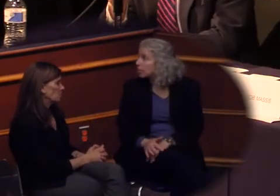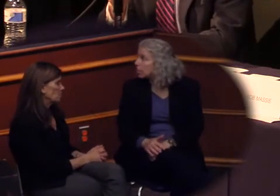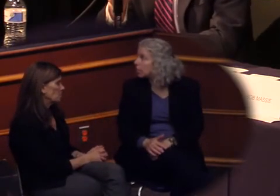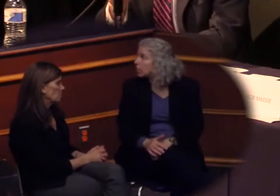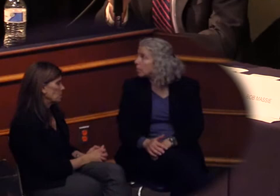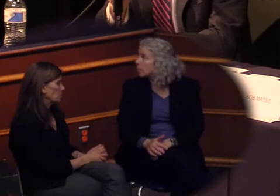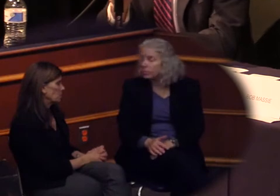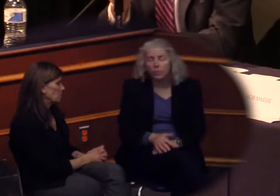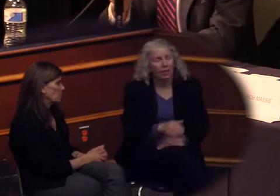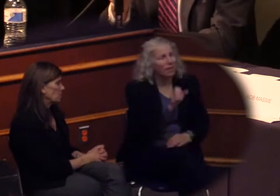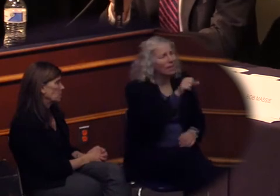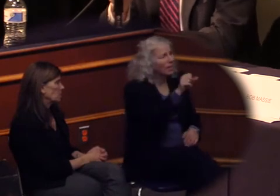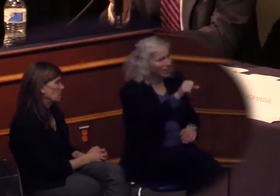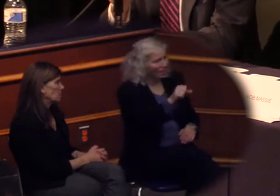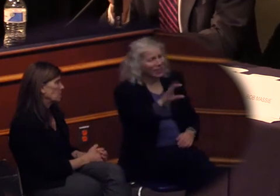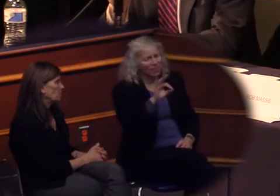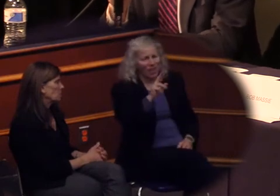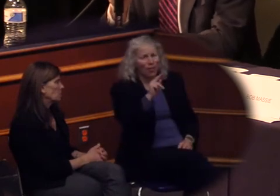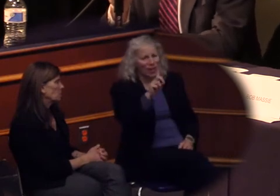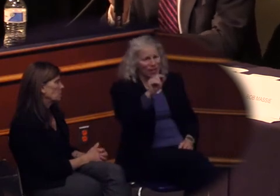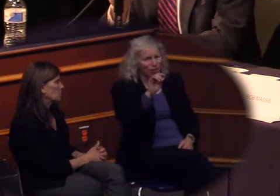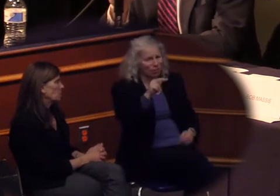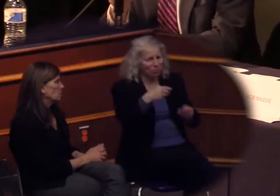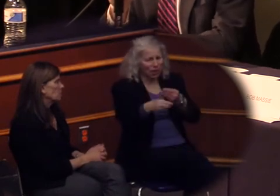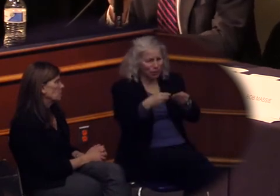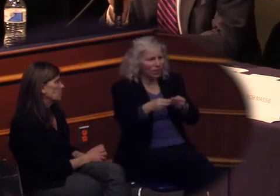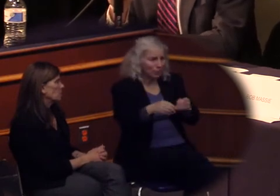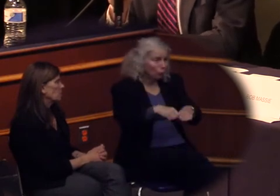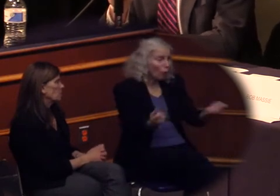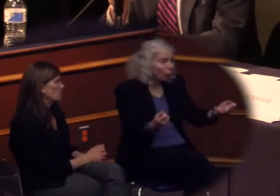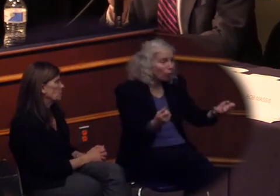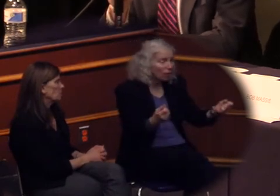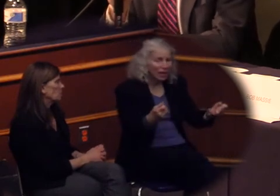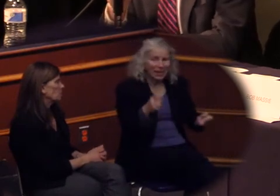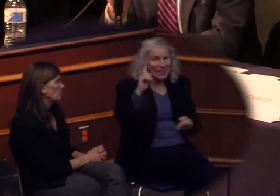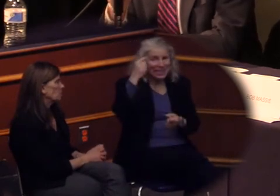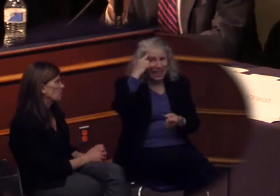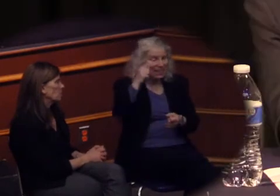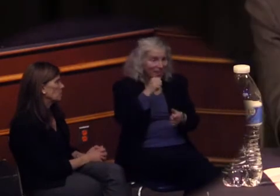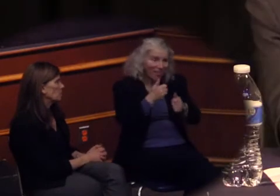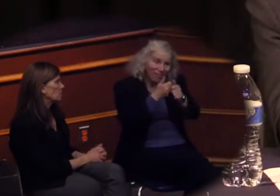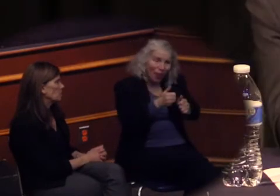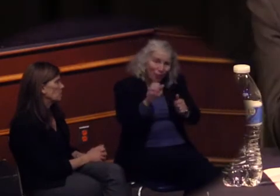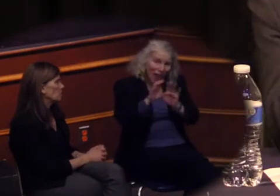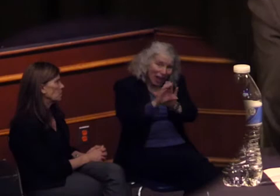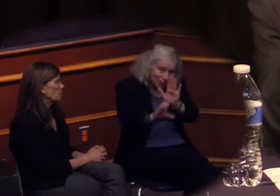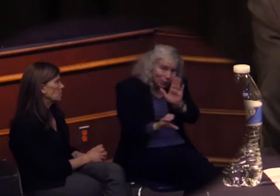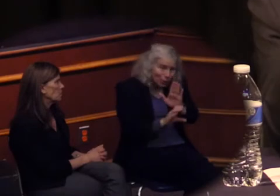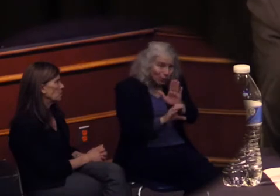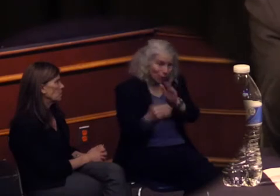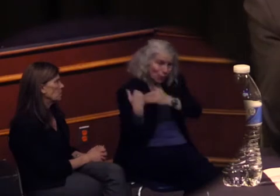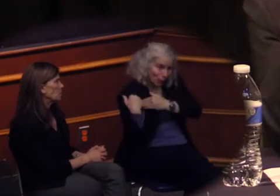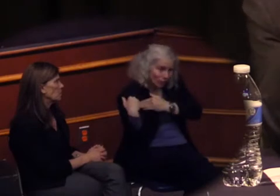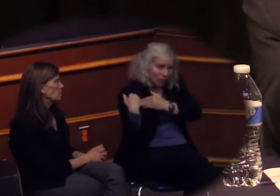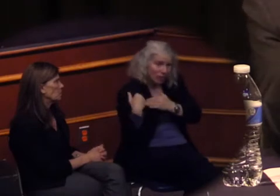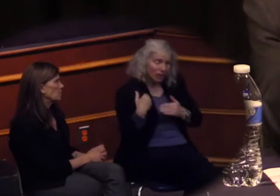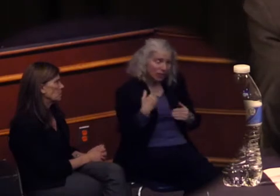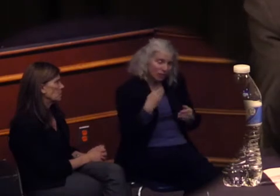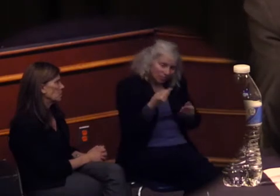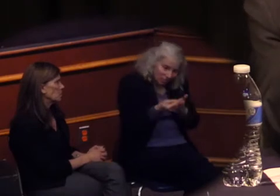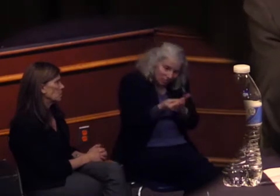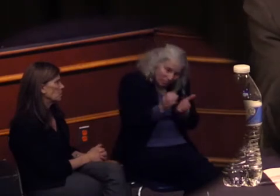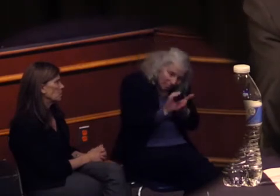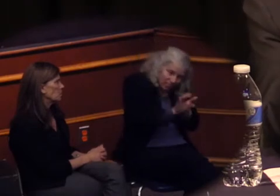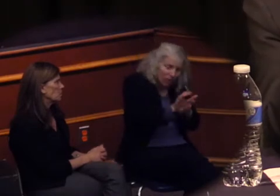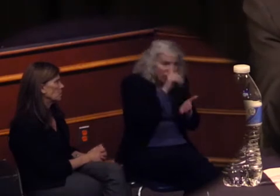Yes, our foundation budget is broken. The state is not living up to its constitutional obligation to provide the funding that school districts